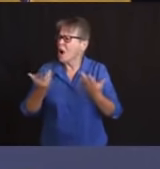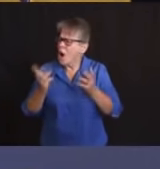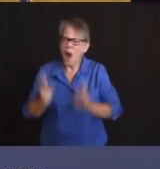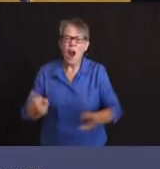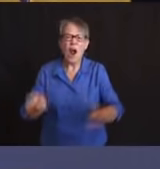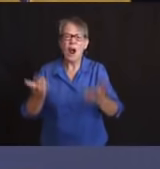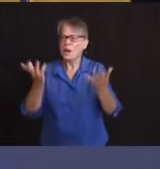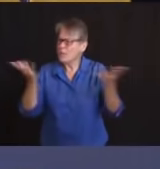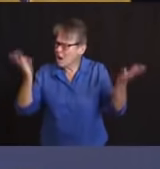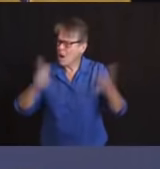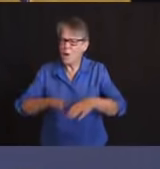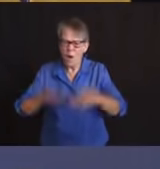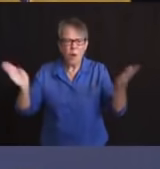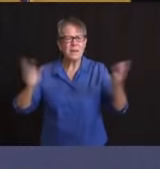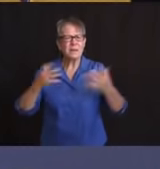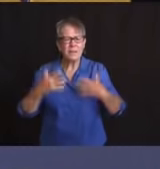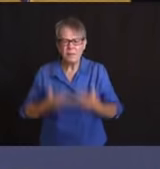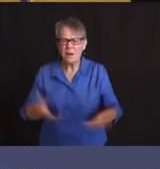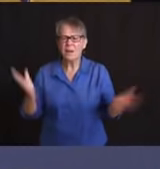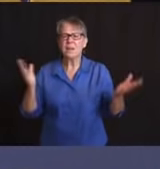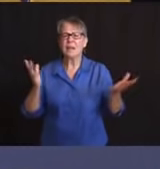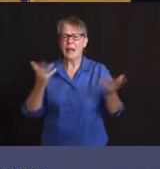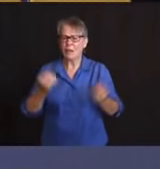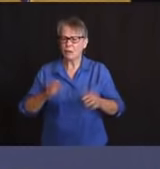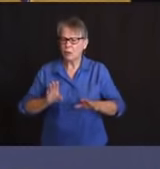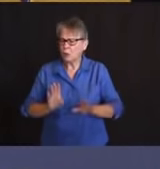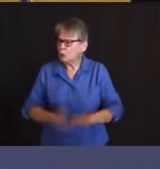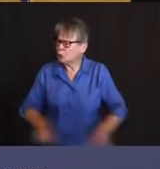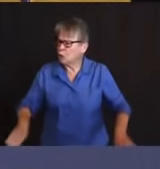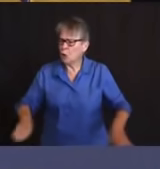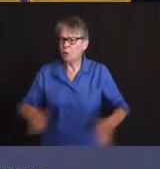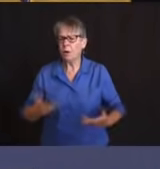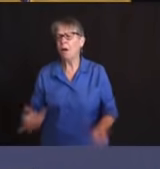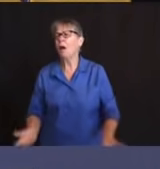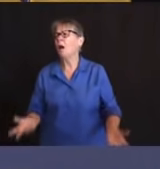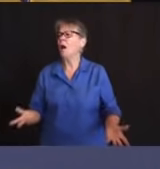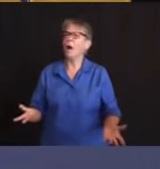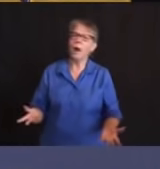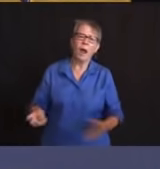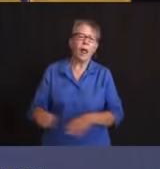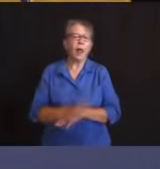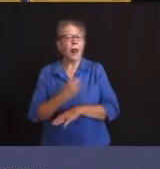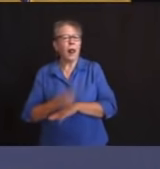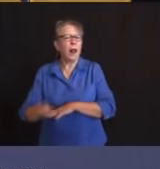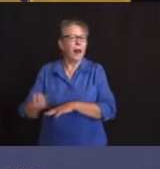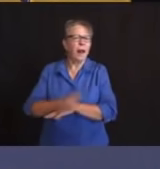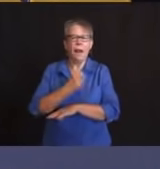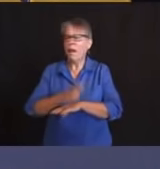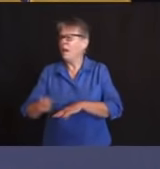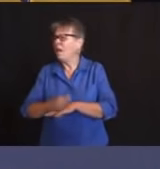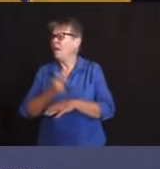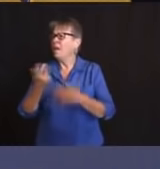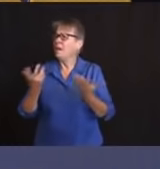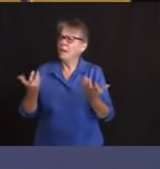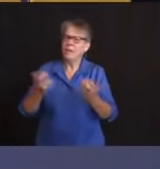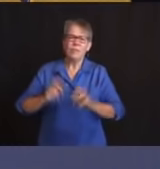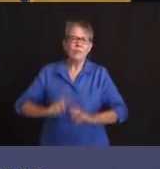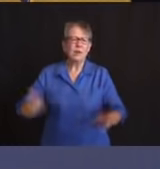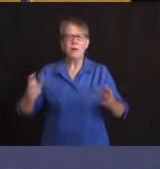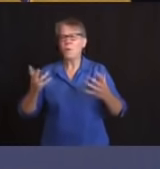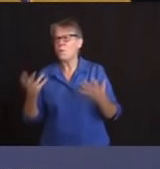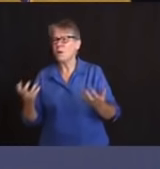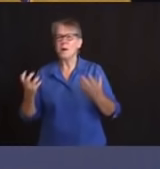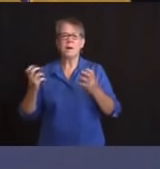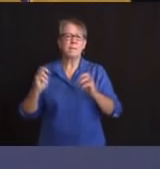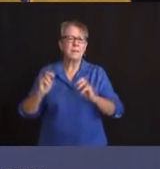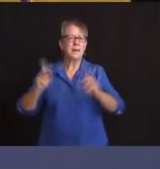that swinging into Labor Day and going back to school was necessarily one of my favorite moments of the year, but I think this year may be a different one. We'll start over